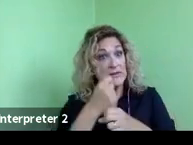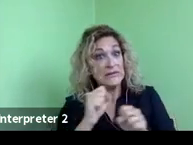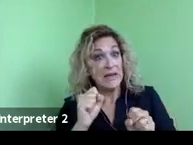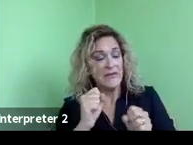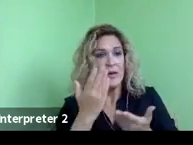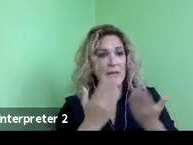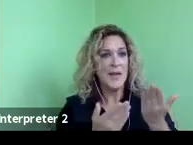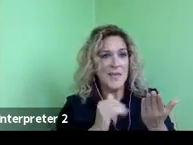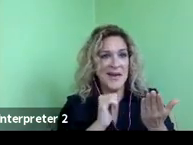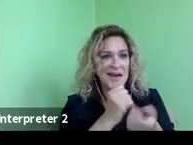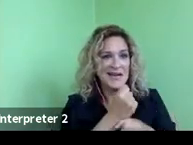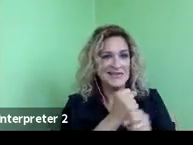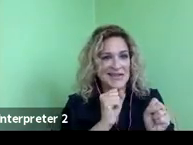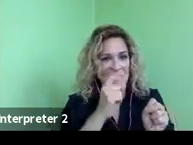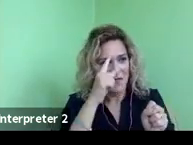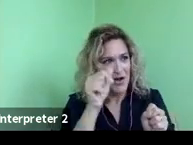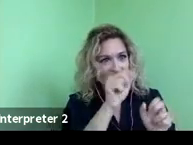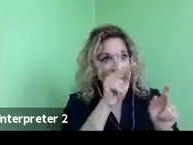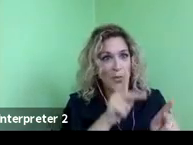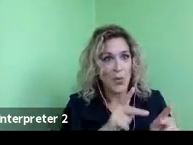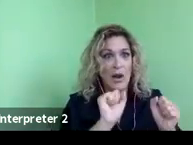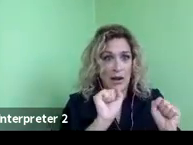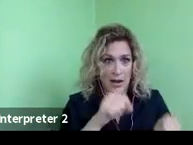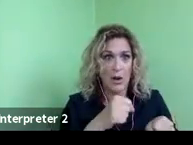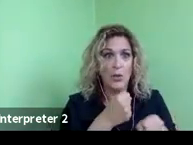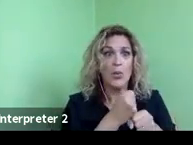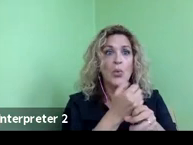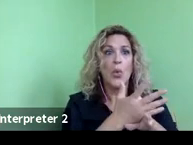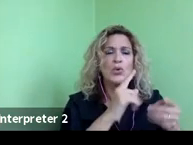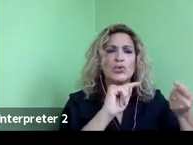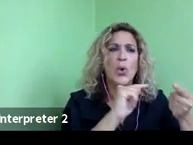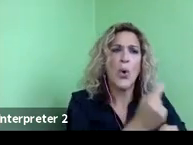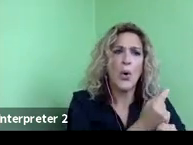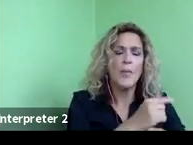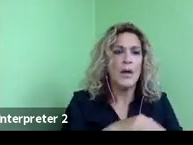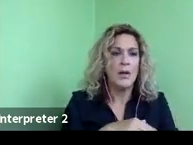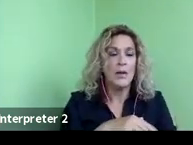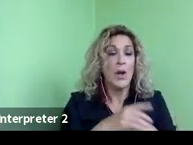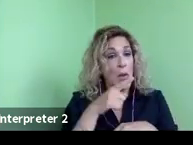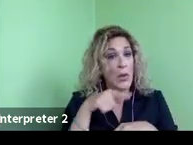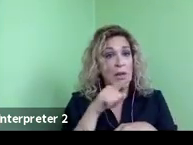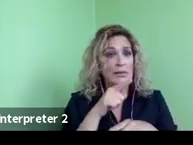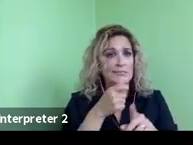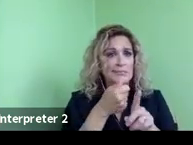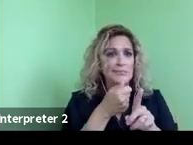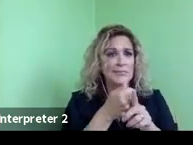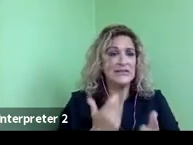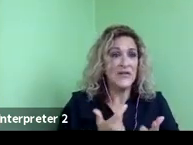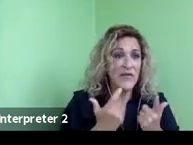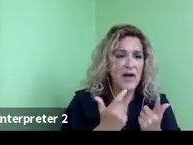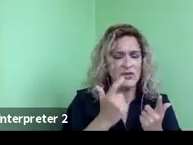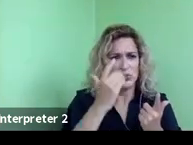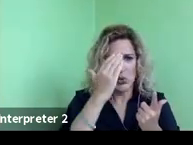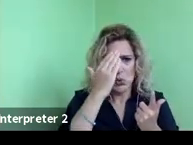cutter approach, and survivors are experts in their lives. They're experts in navigating that